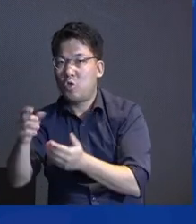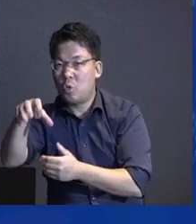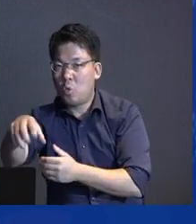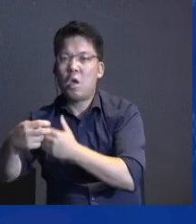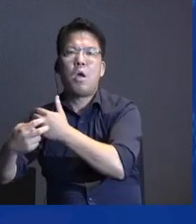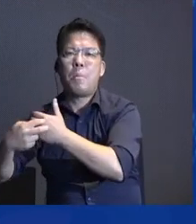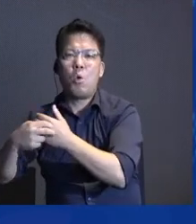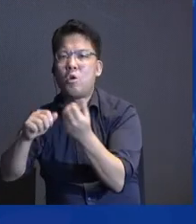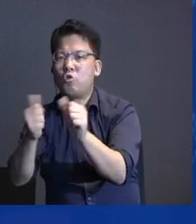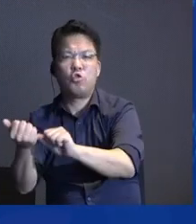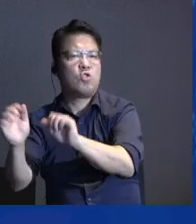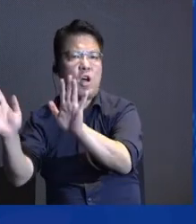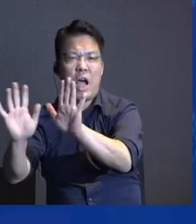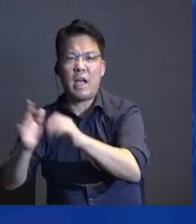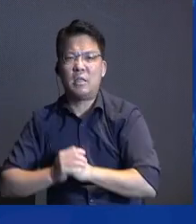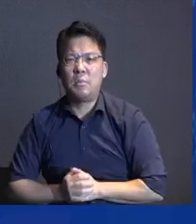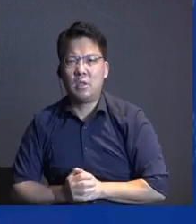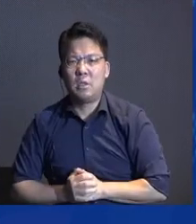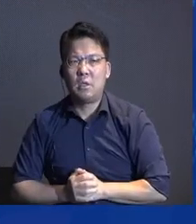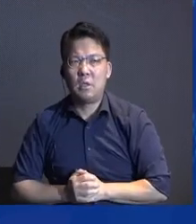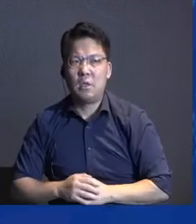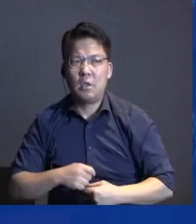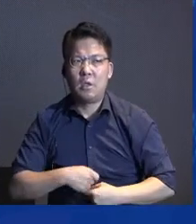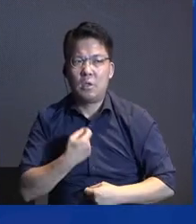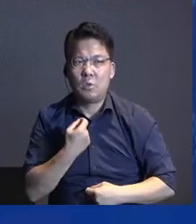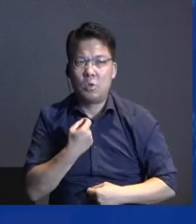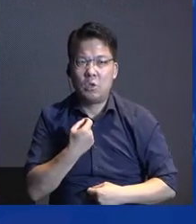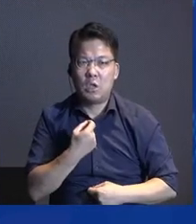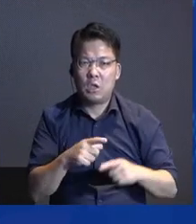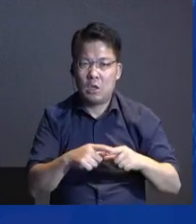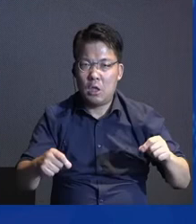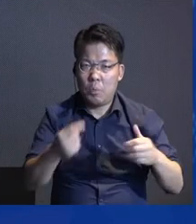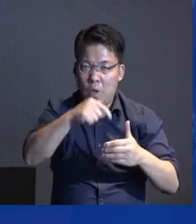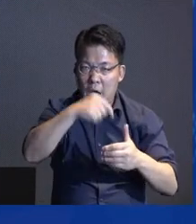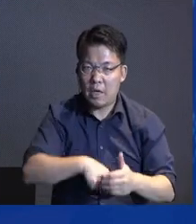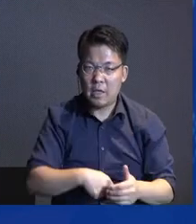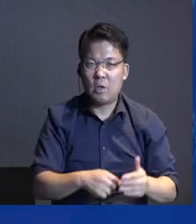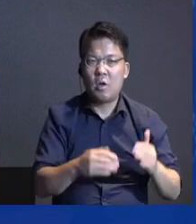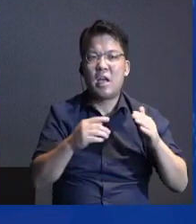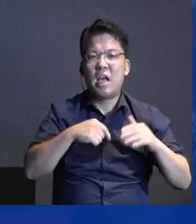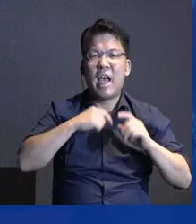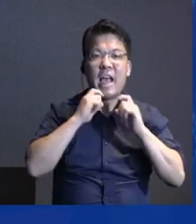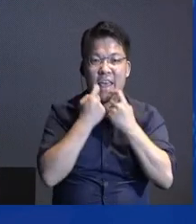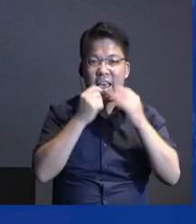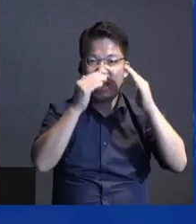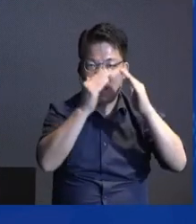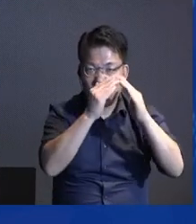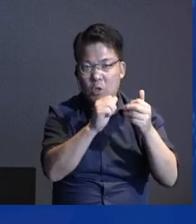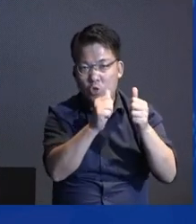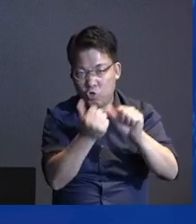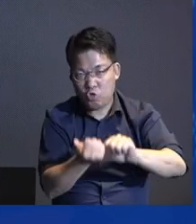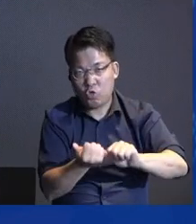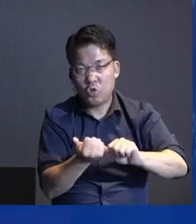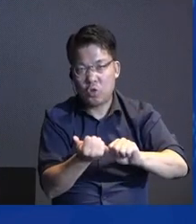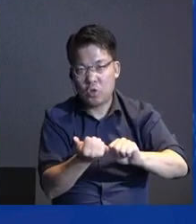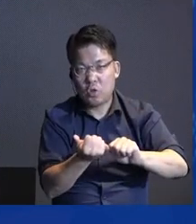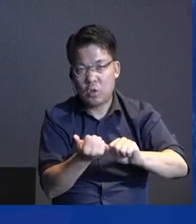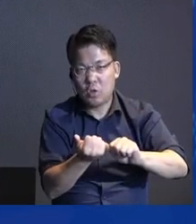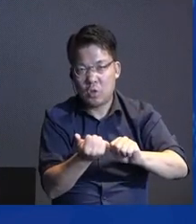in Gheno, the death rate of people in the complex who use Gheno is